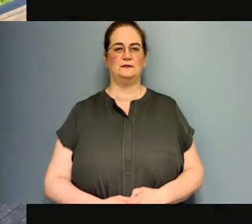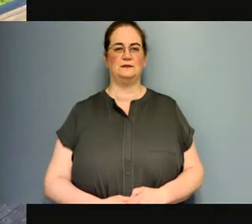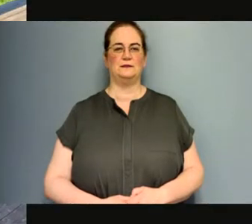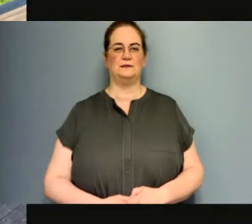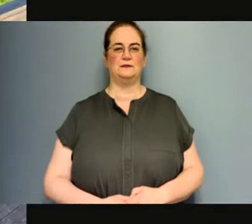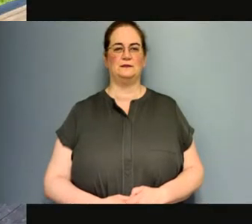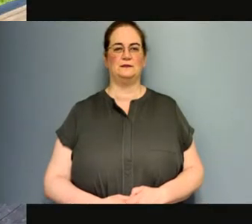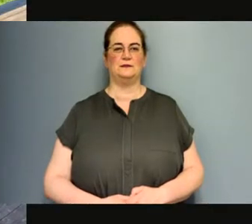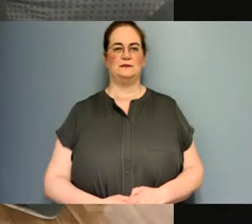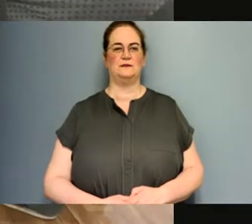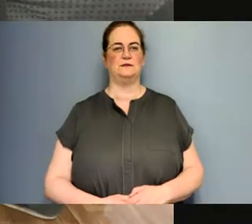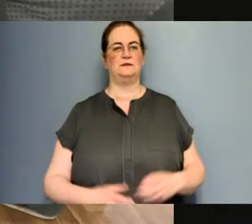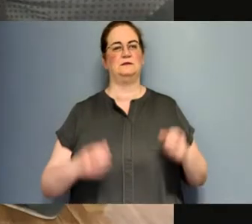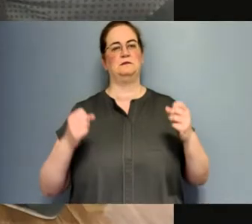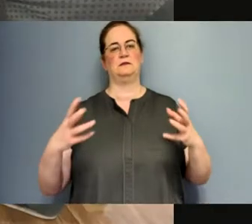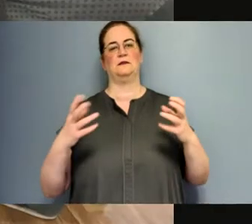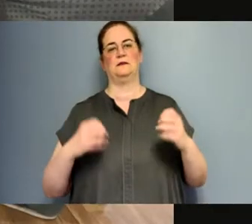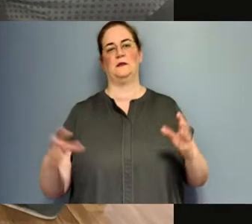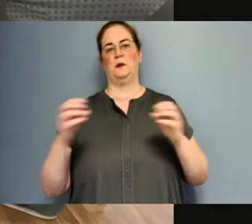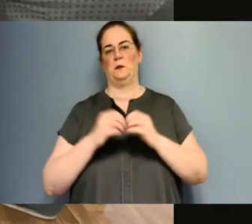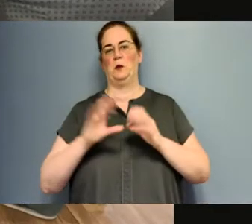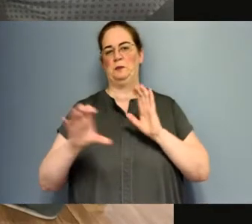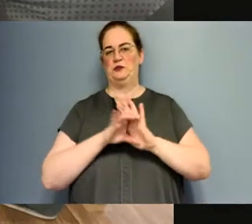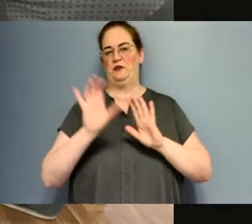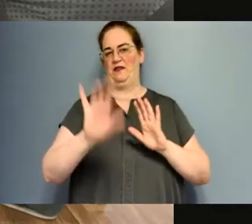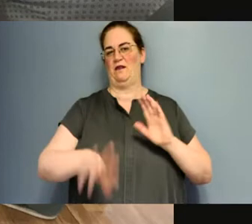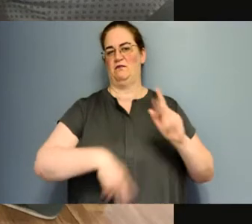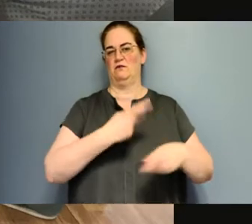And there are many more pictures of this kind.